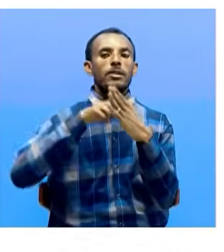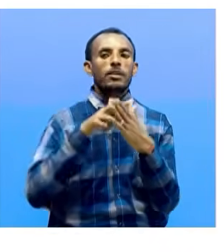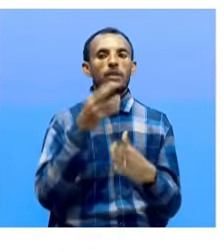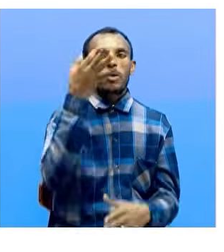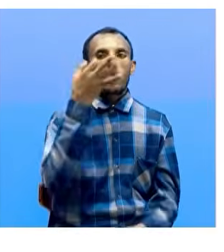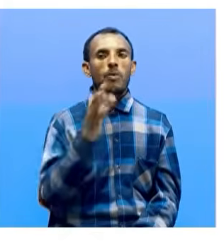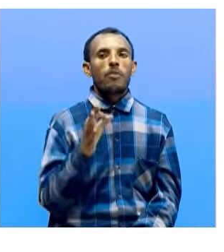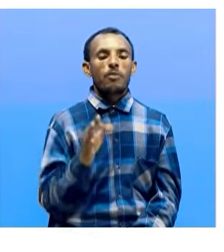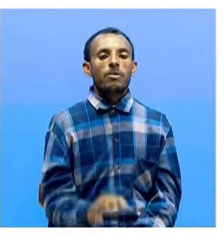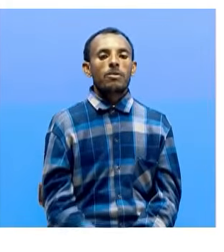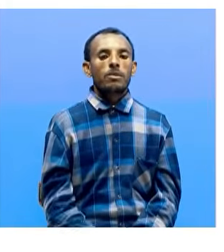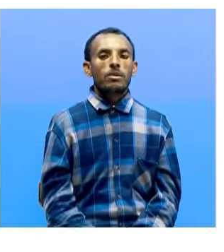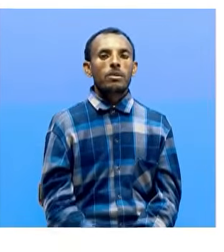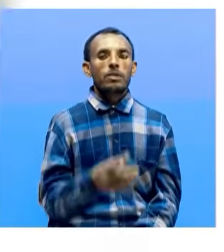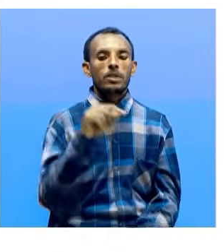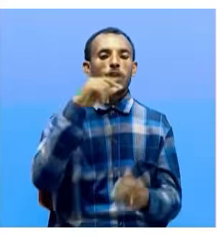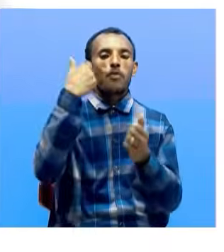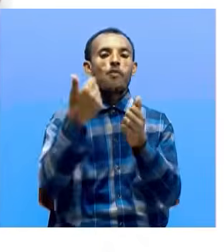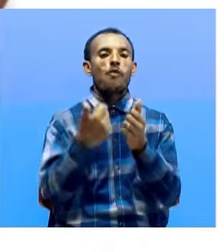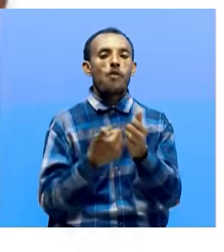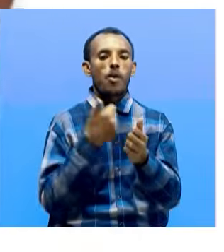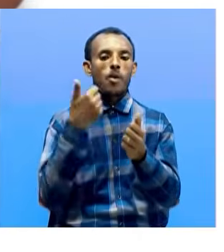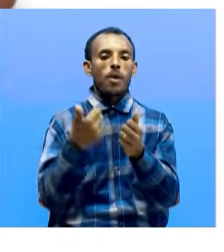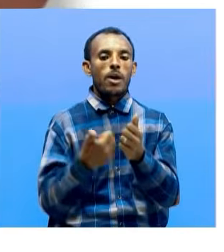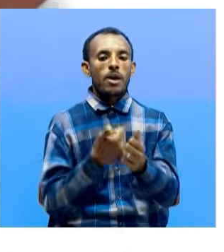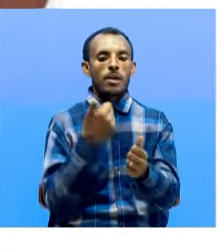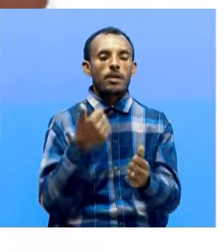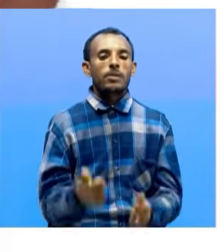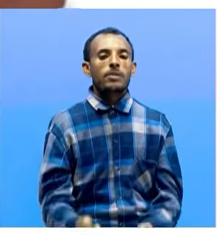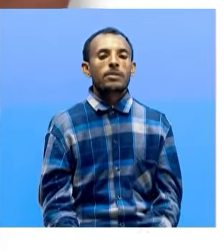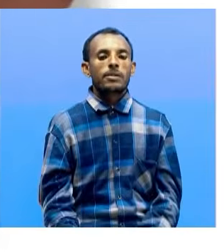of the following